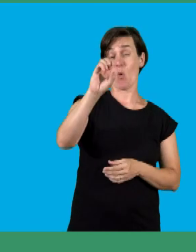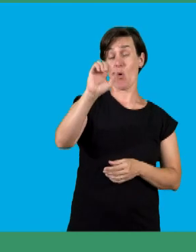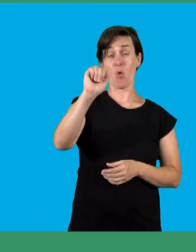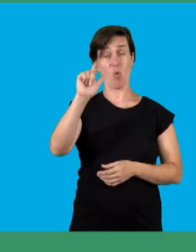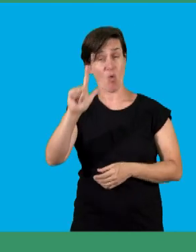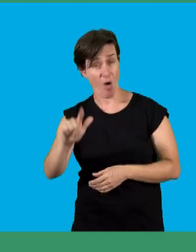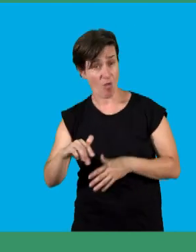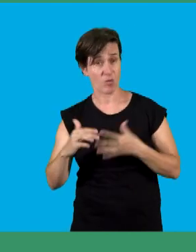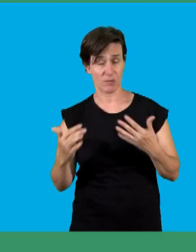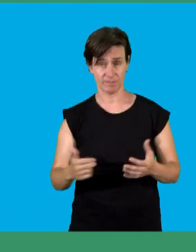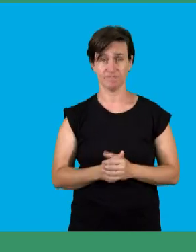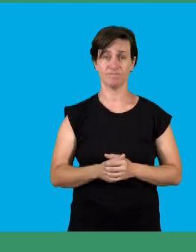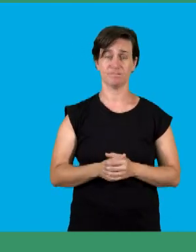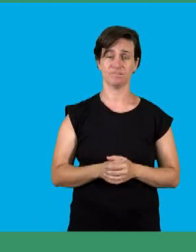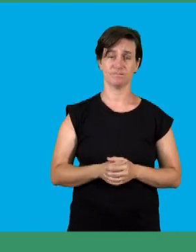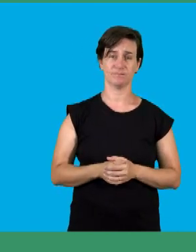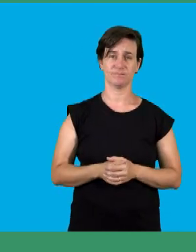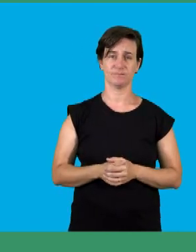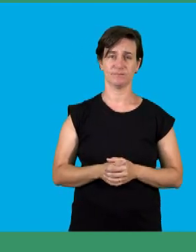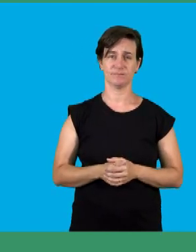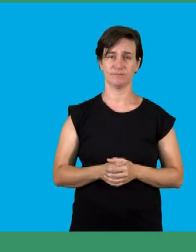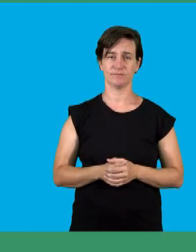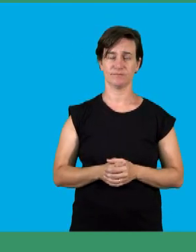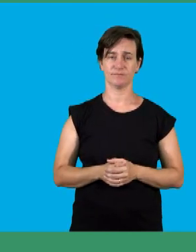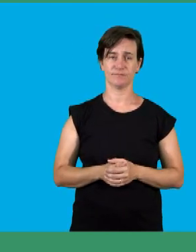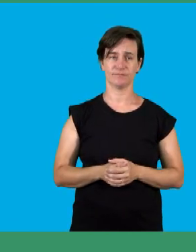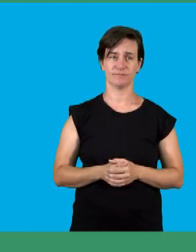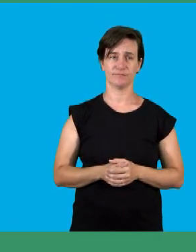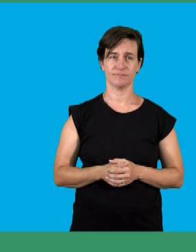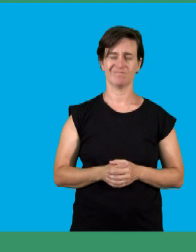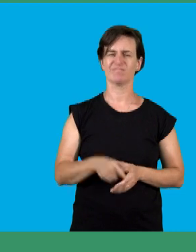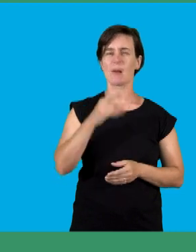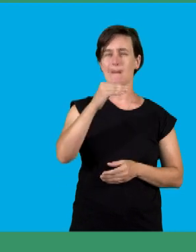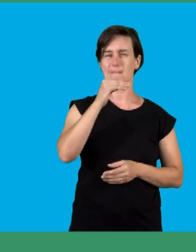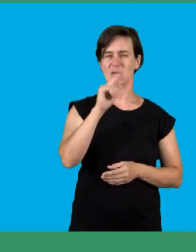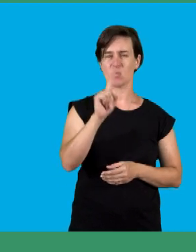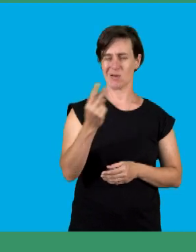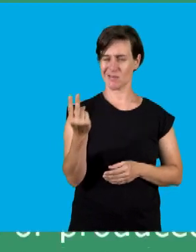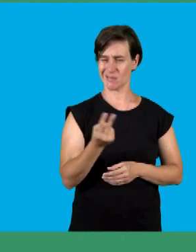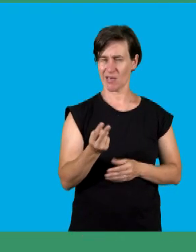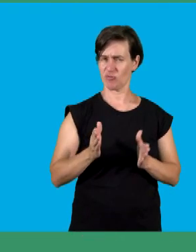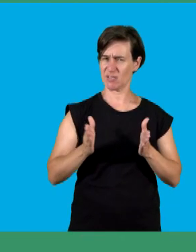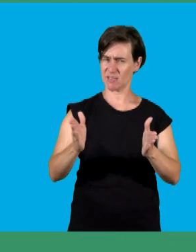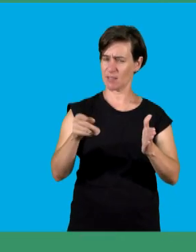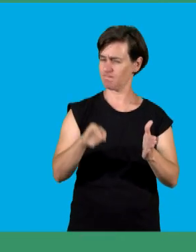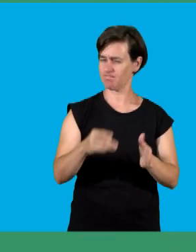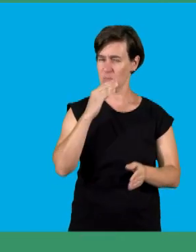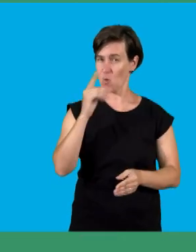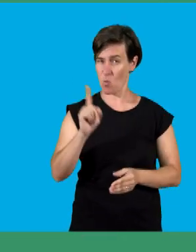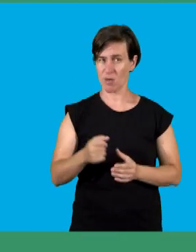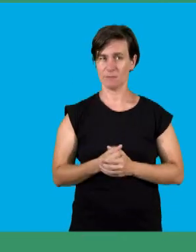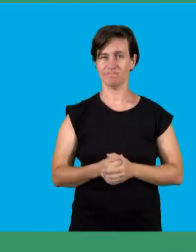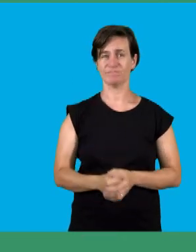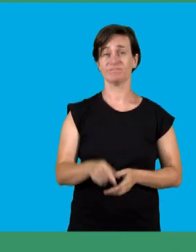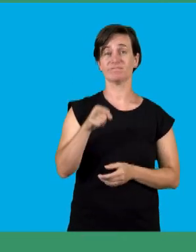coal, it falls under the primary sector. Then let's move on to the meaning of the secondary sector. The